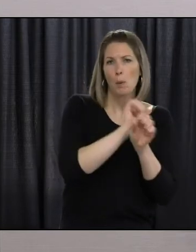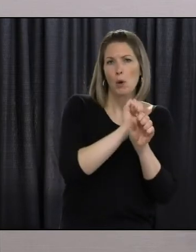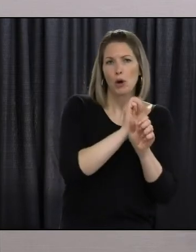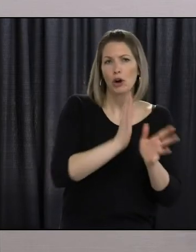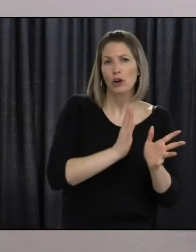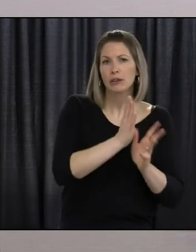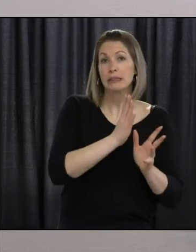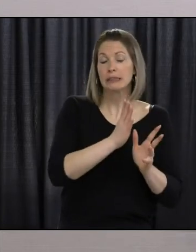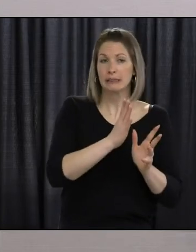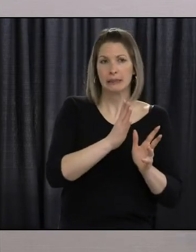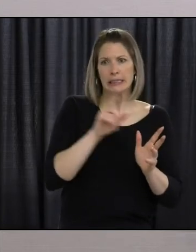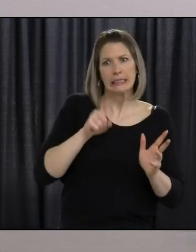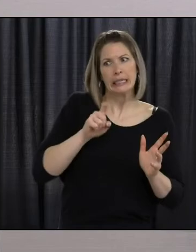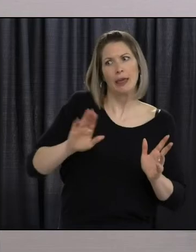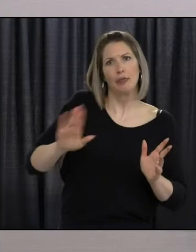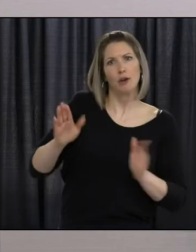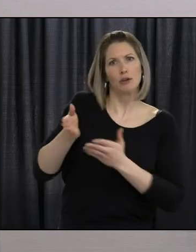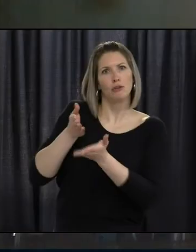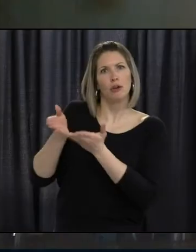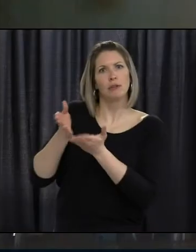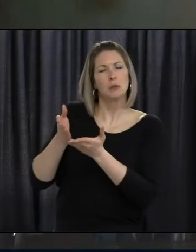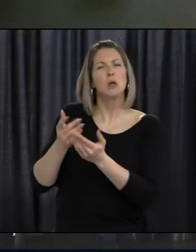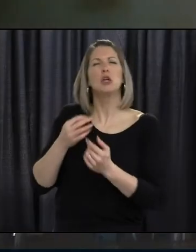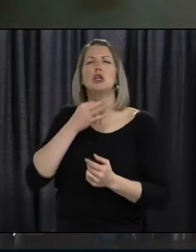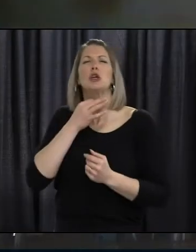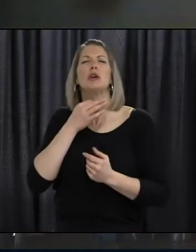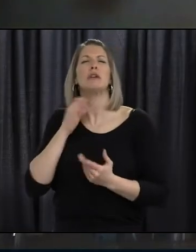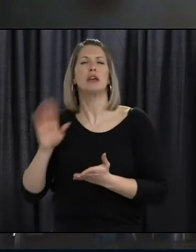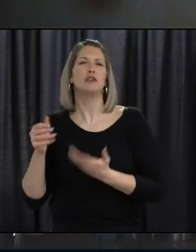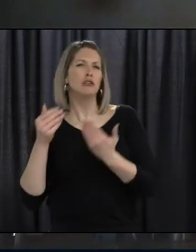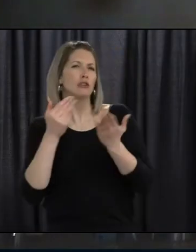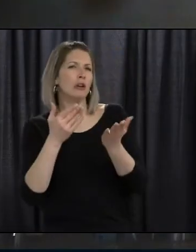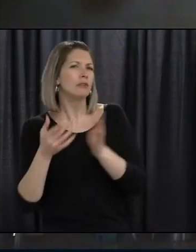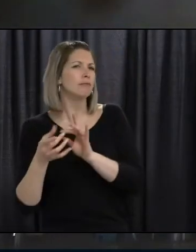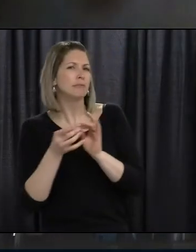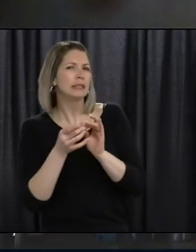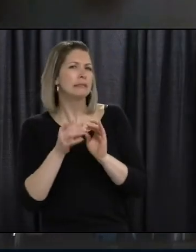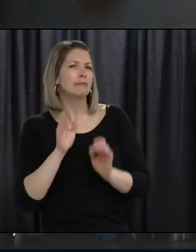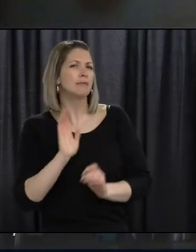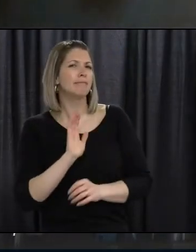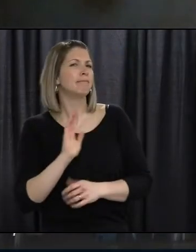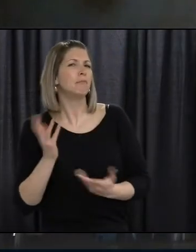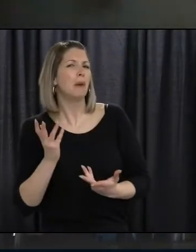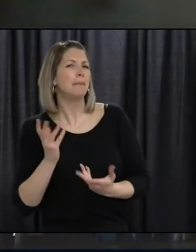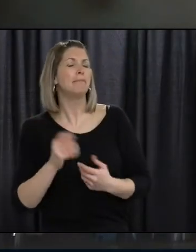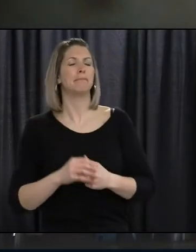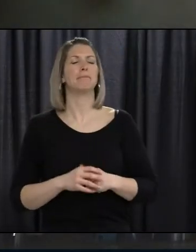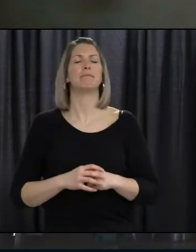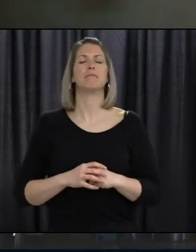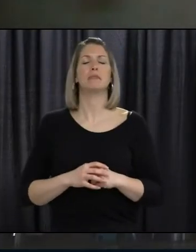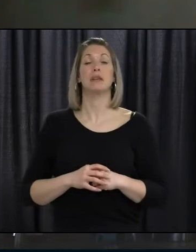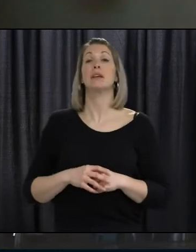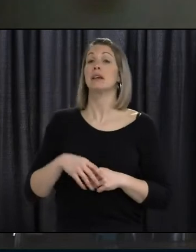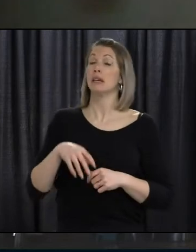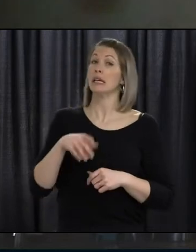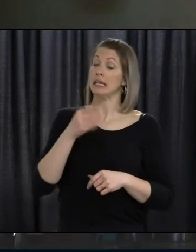essential care for those areas? We've looked at that. In actual fact, it was a subject of discussion at several levels